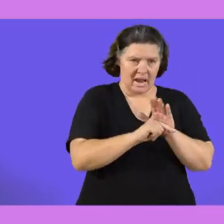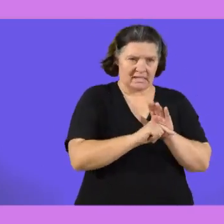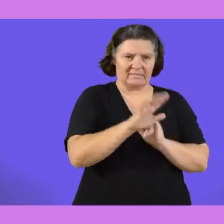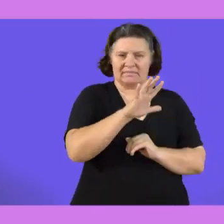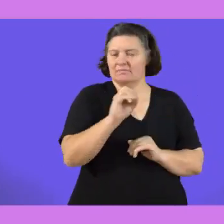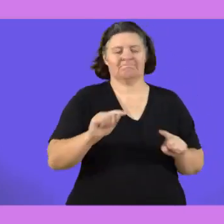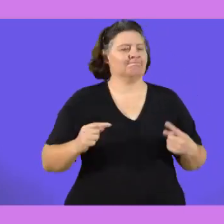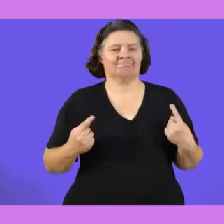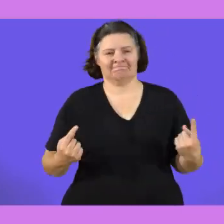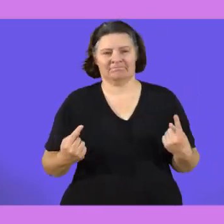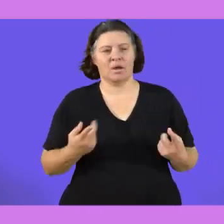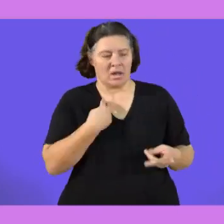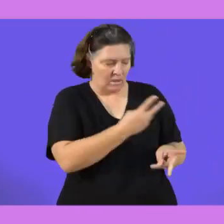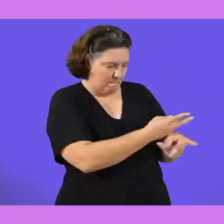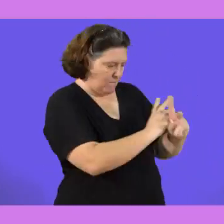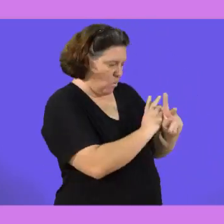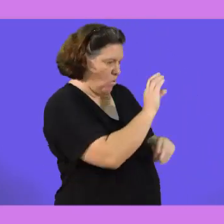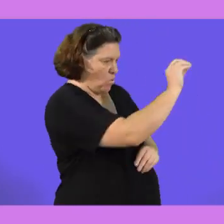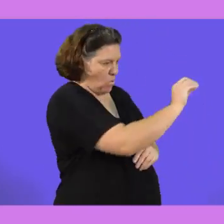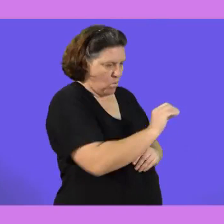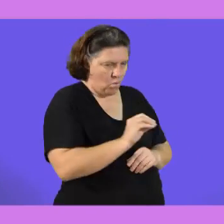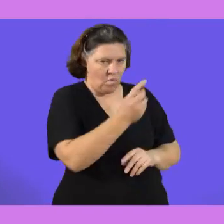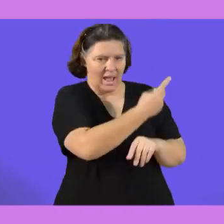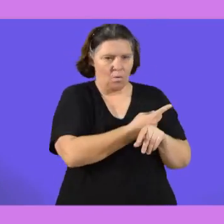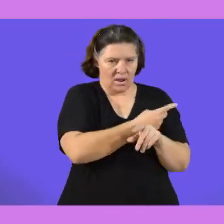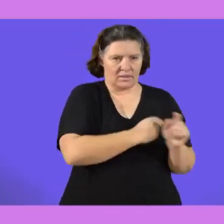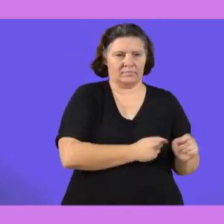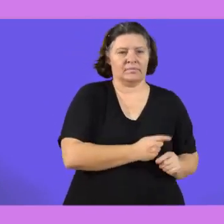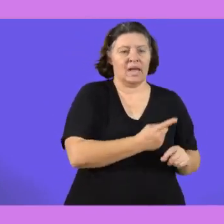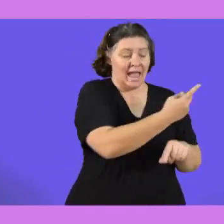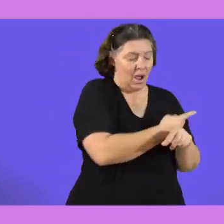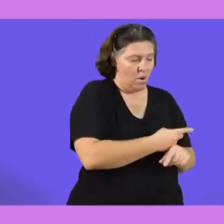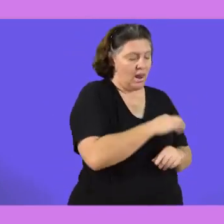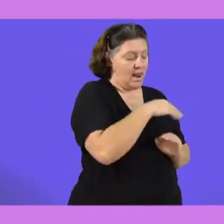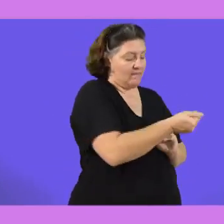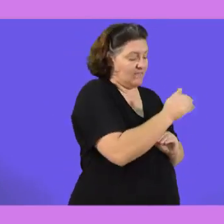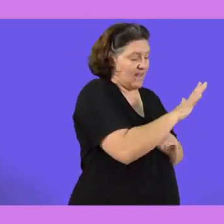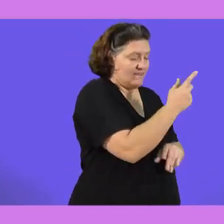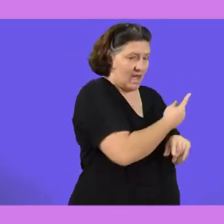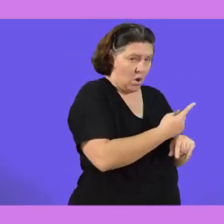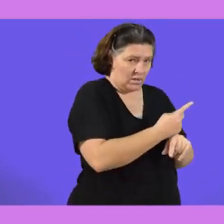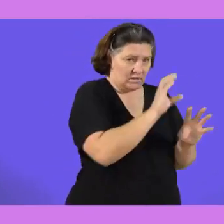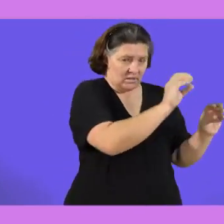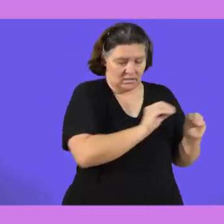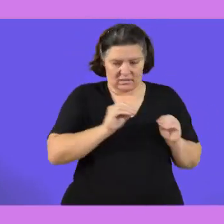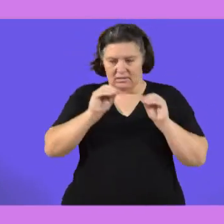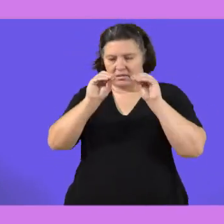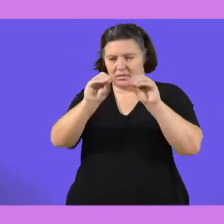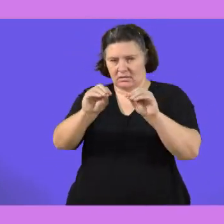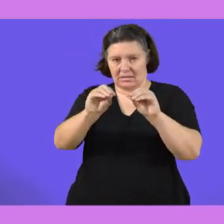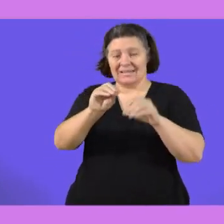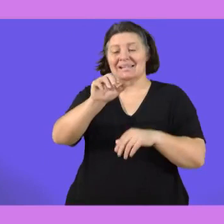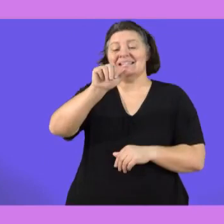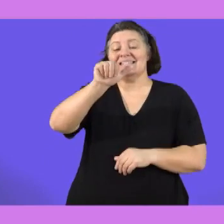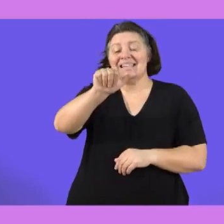50 minutes. Can you see it's not enough? Again, I'll have to go and borrow. I'll borrow from the hours, so that is left 5 hours. Take that 1